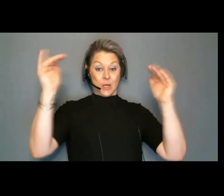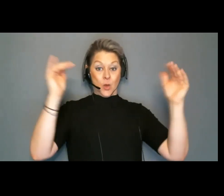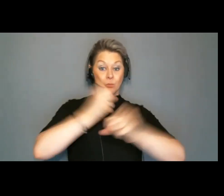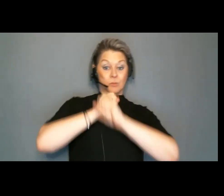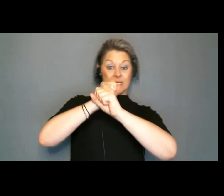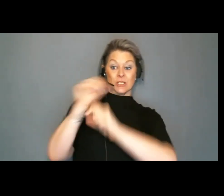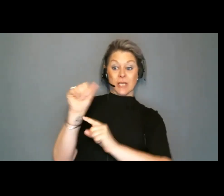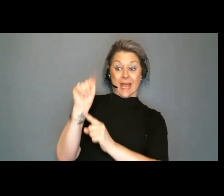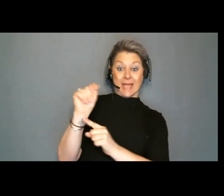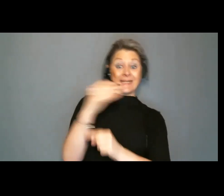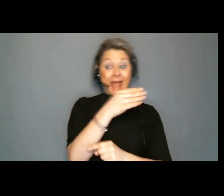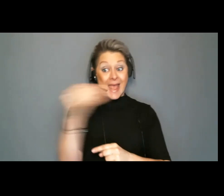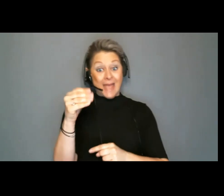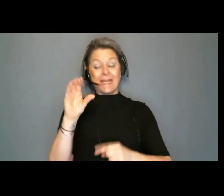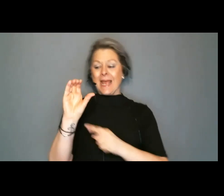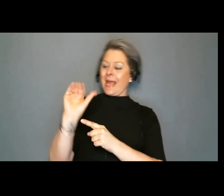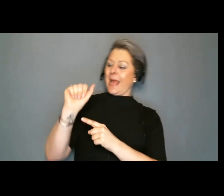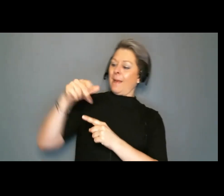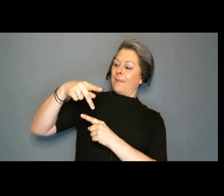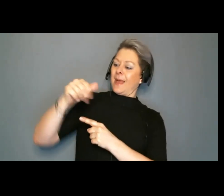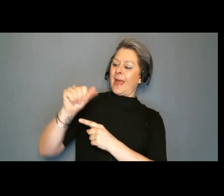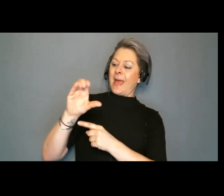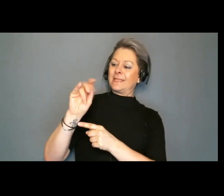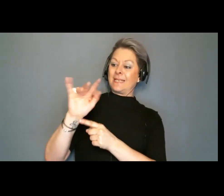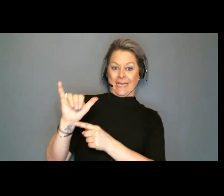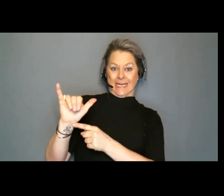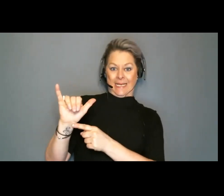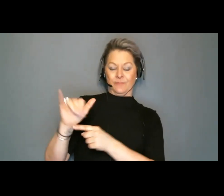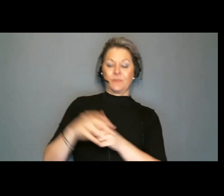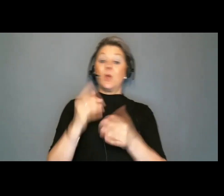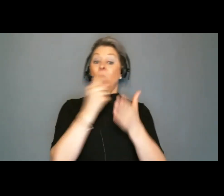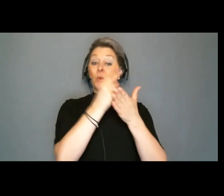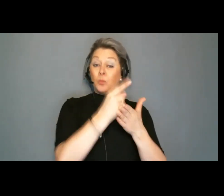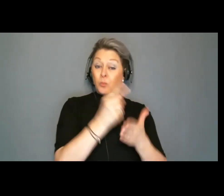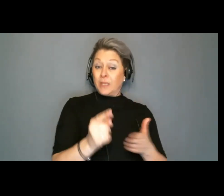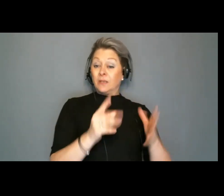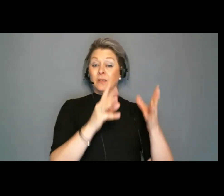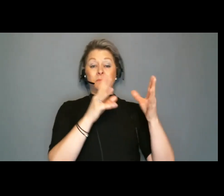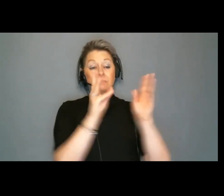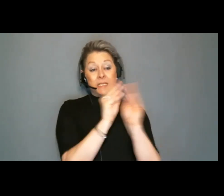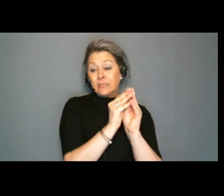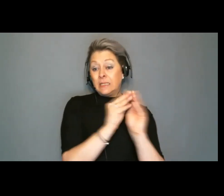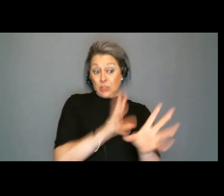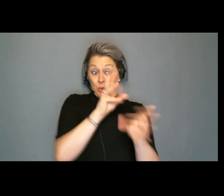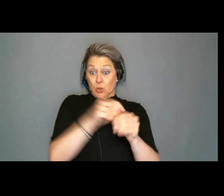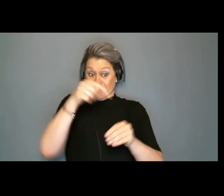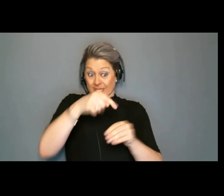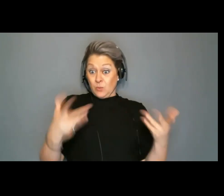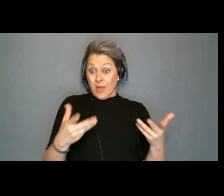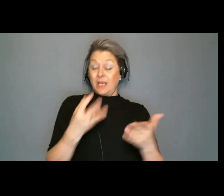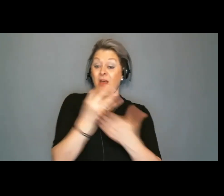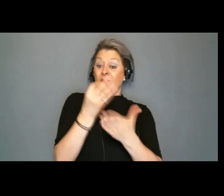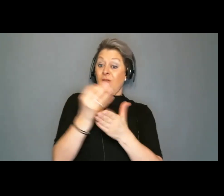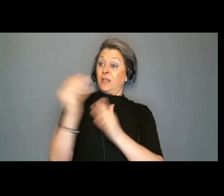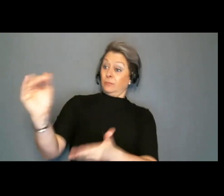and capacity today. Our weekly sessions, including this session, is funded by United